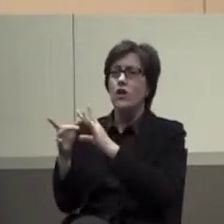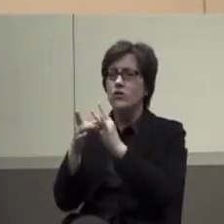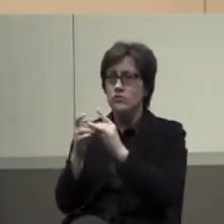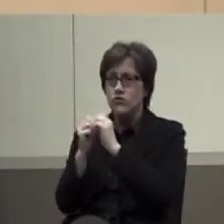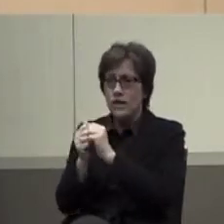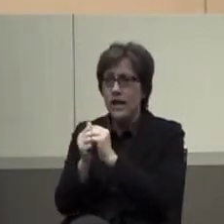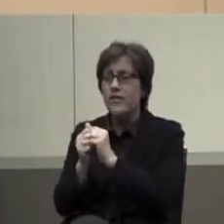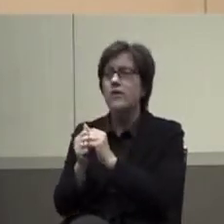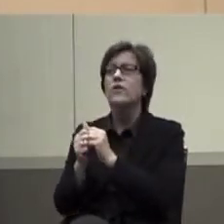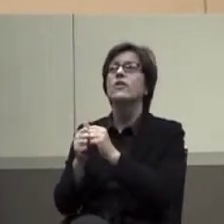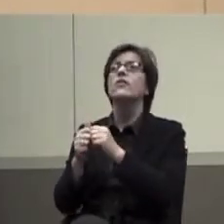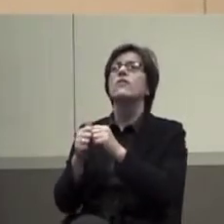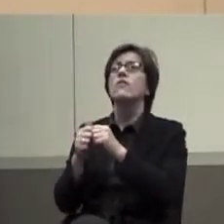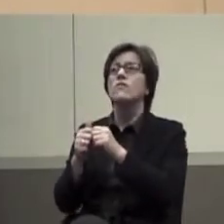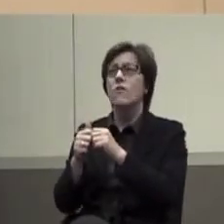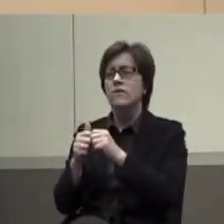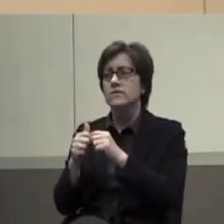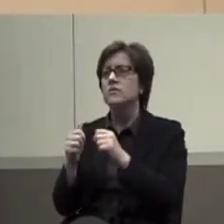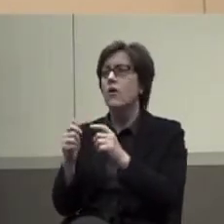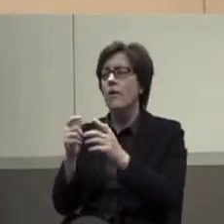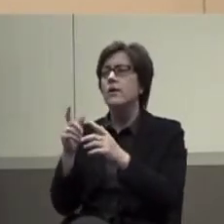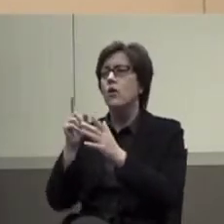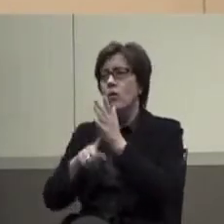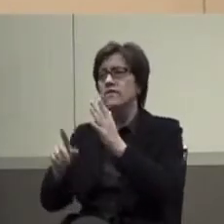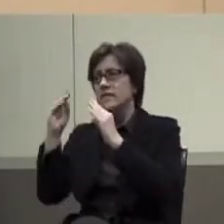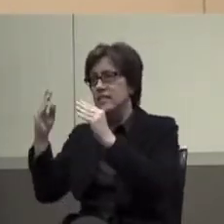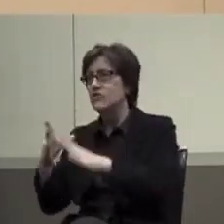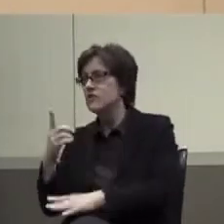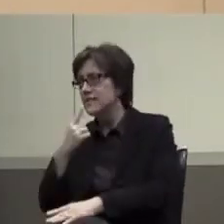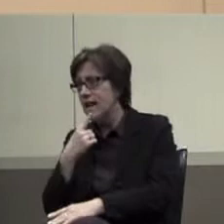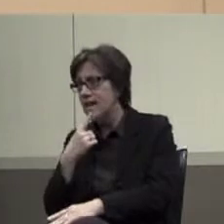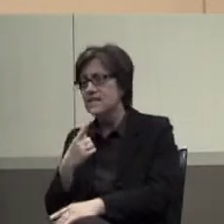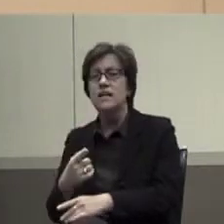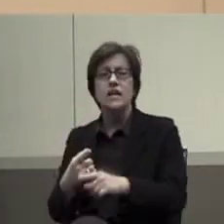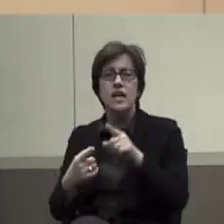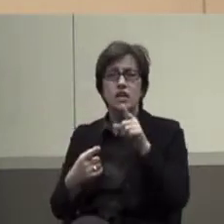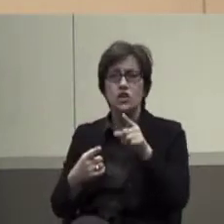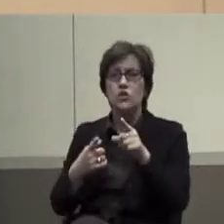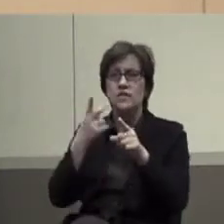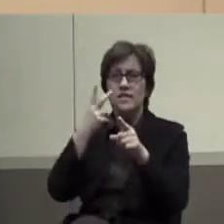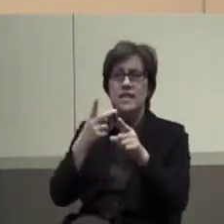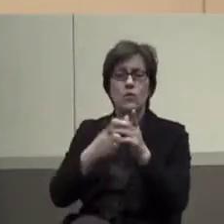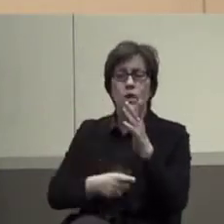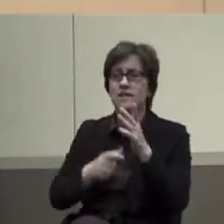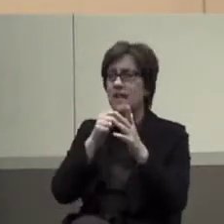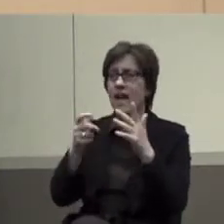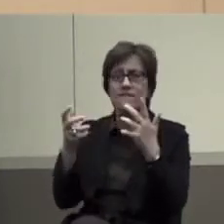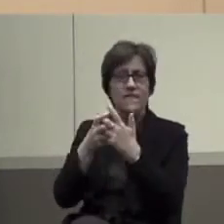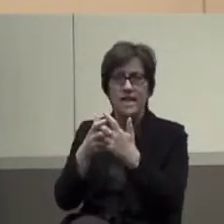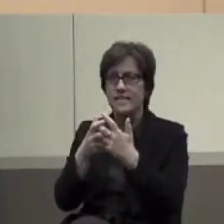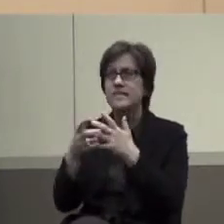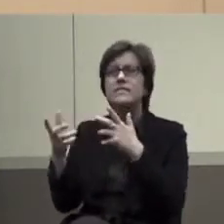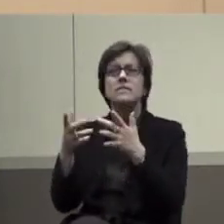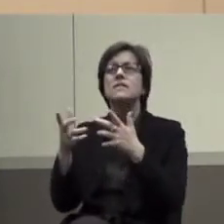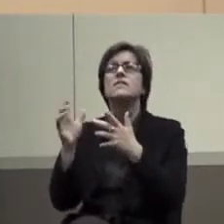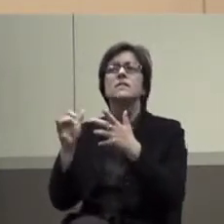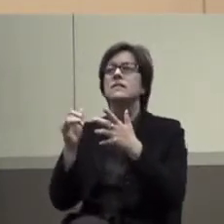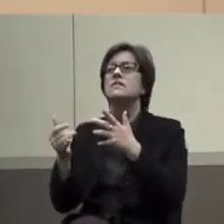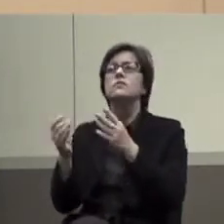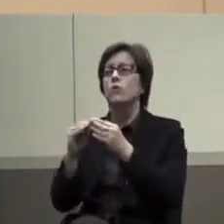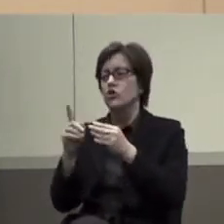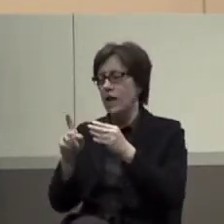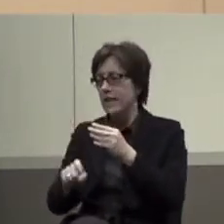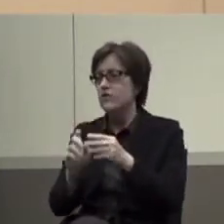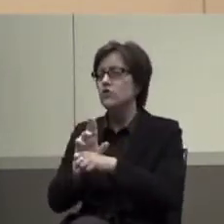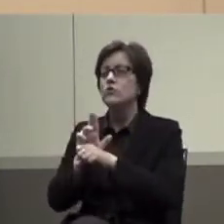issues, here are the strengths, the weaknesses, here's what seems to be at play. As you first sit down with the teacher, all of a sudden you're going to get a perspective of their